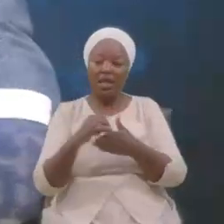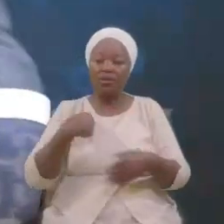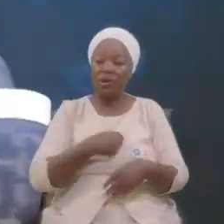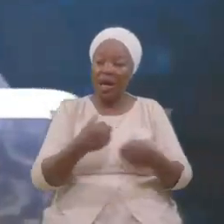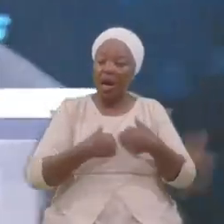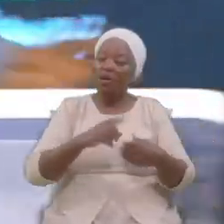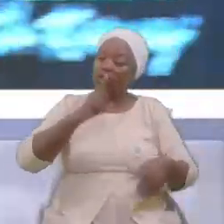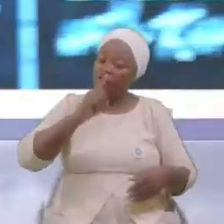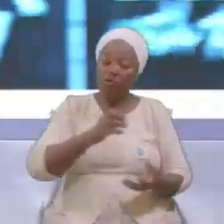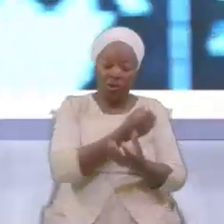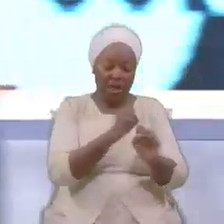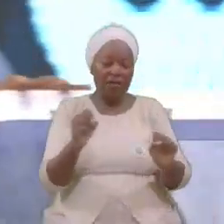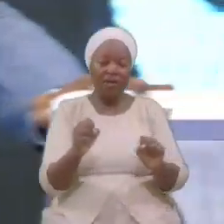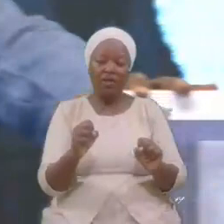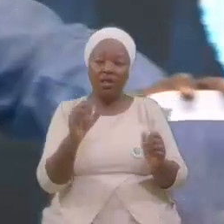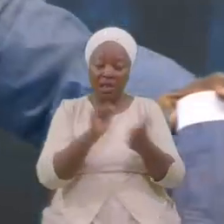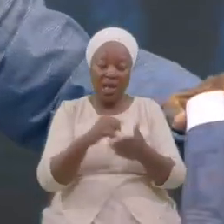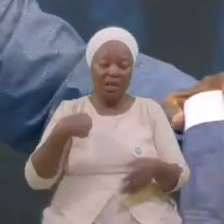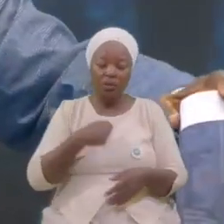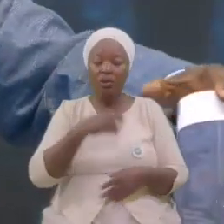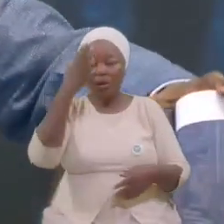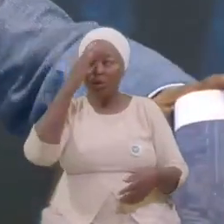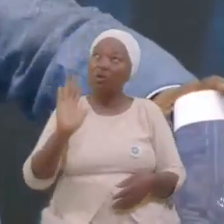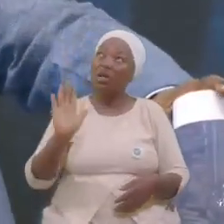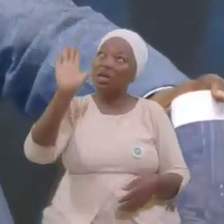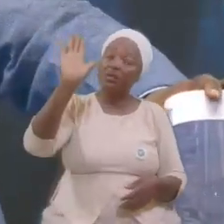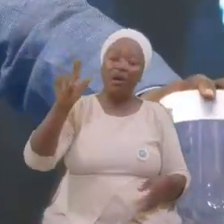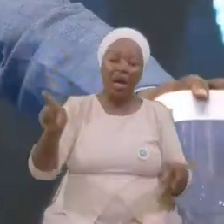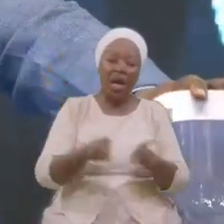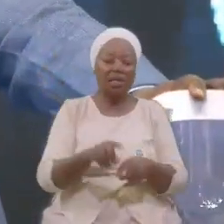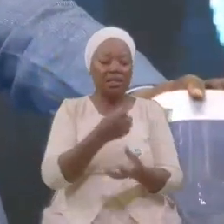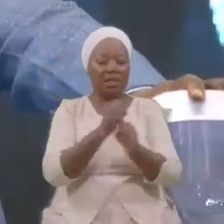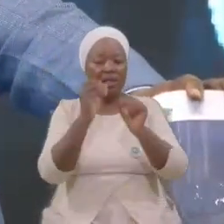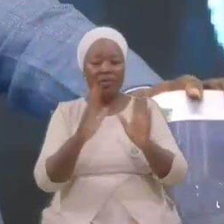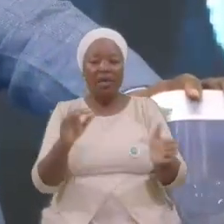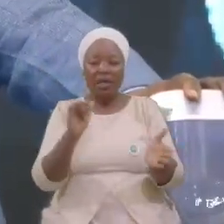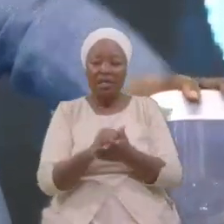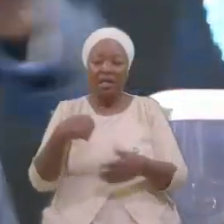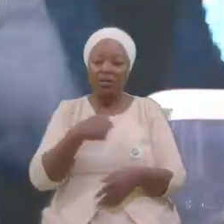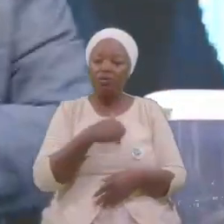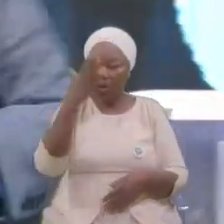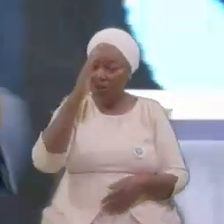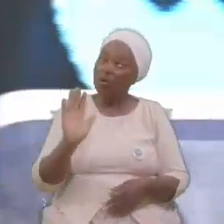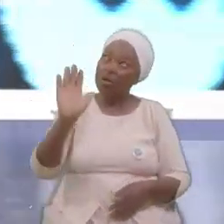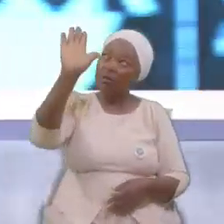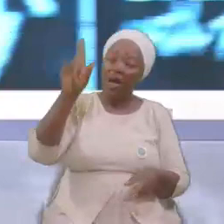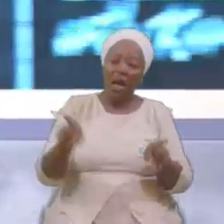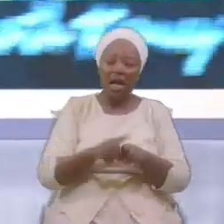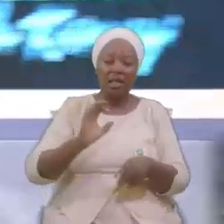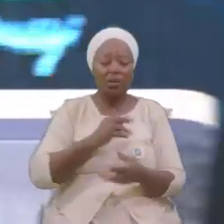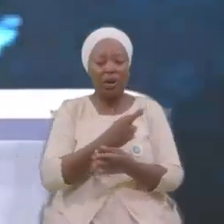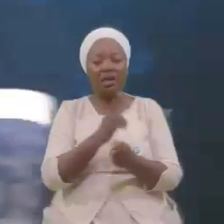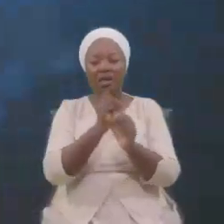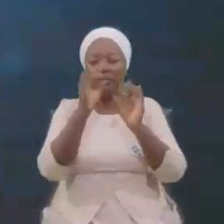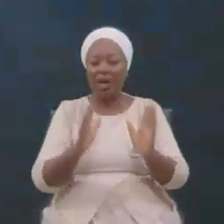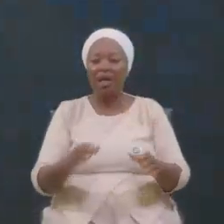genuine salvation, that we know him as Savior, that we know him as a Redeemer.